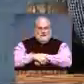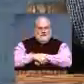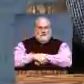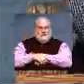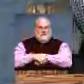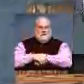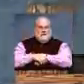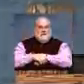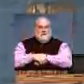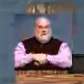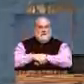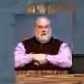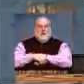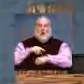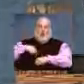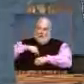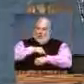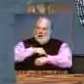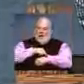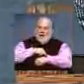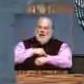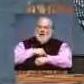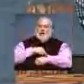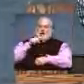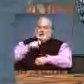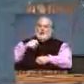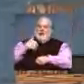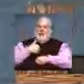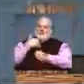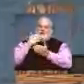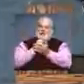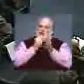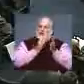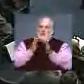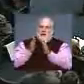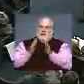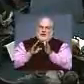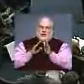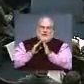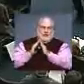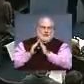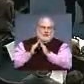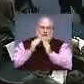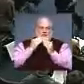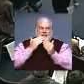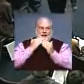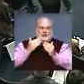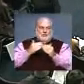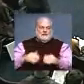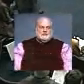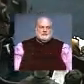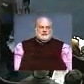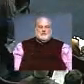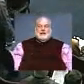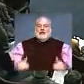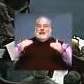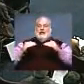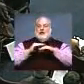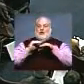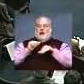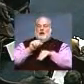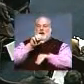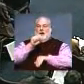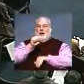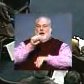Thank you. We all deserve a chance to develop a plan for our community. Thank you. Thank you, Mr. Covington. Next card I have is from